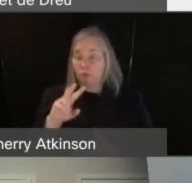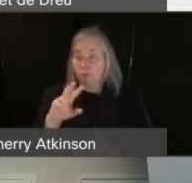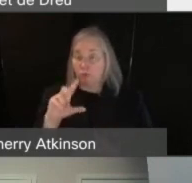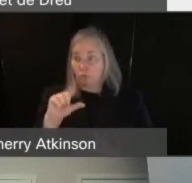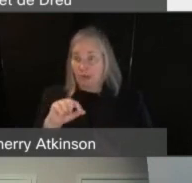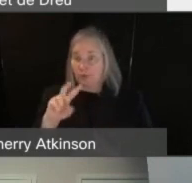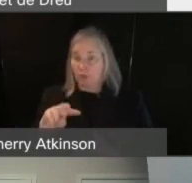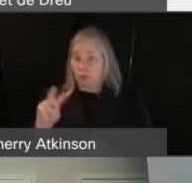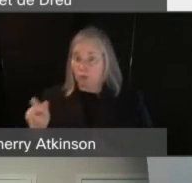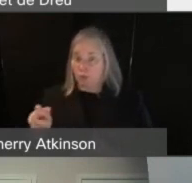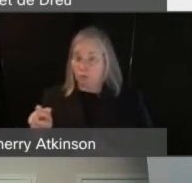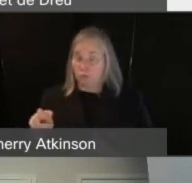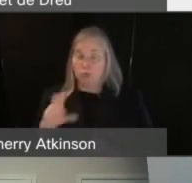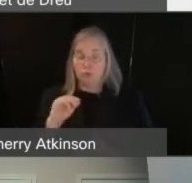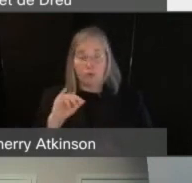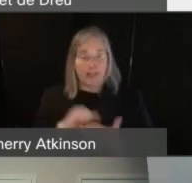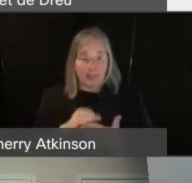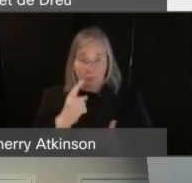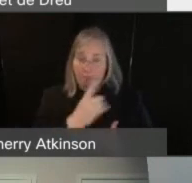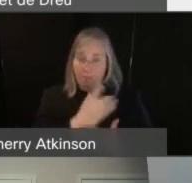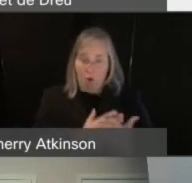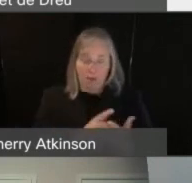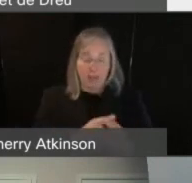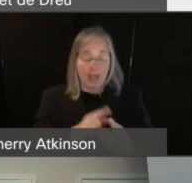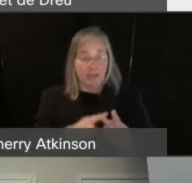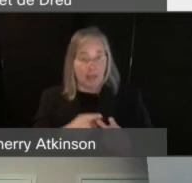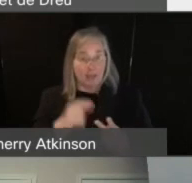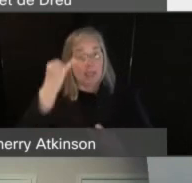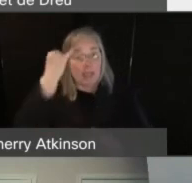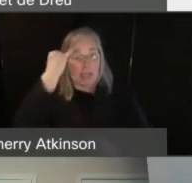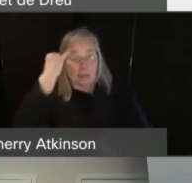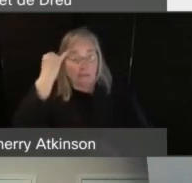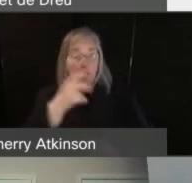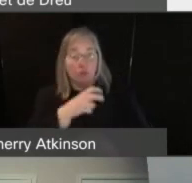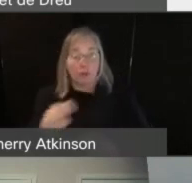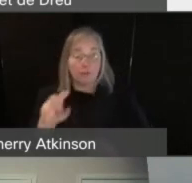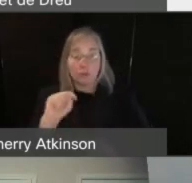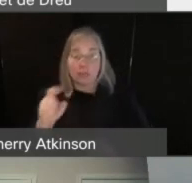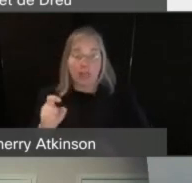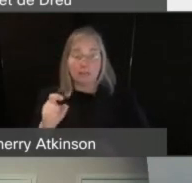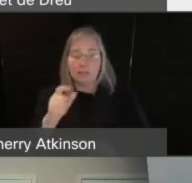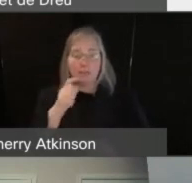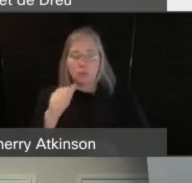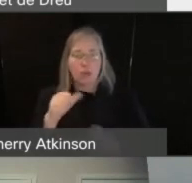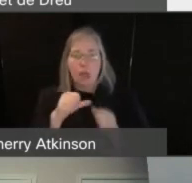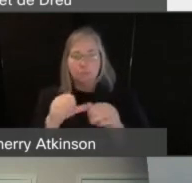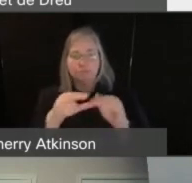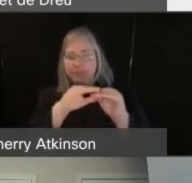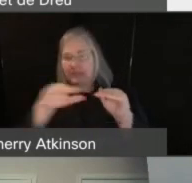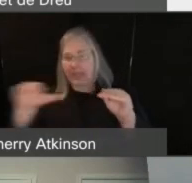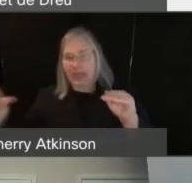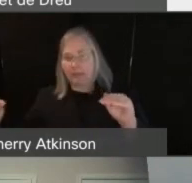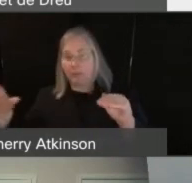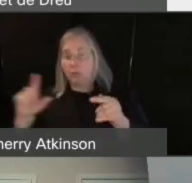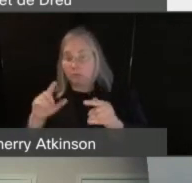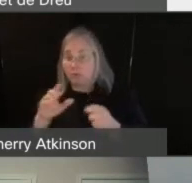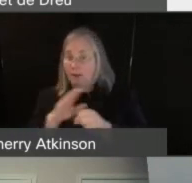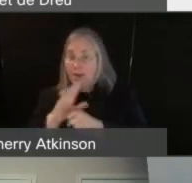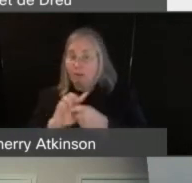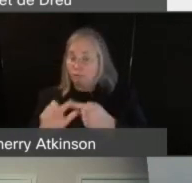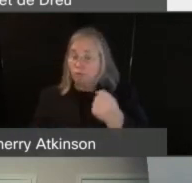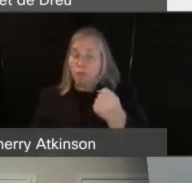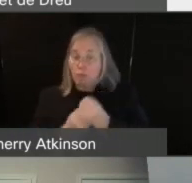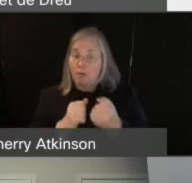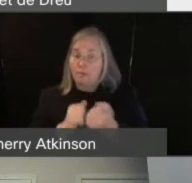So that's the one piece. And then if transfer taxes don't remain at the same level to support the $20 million